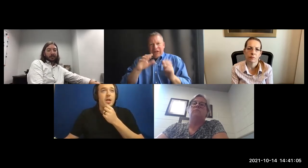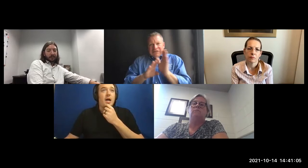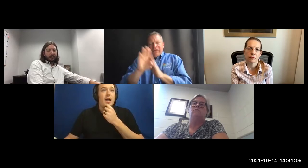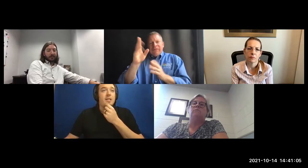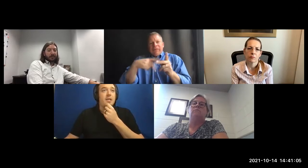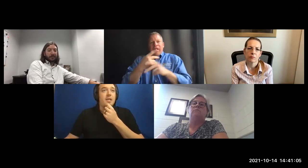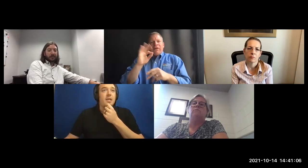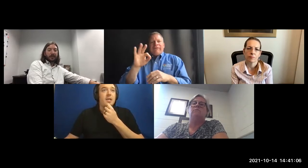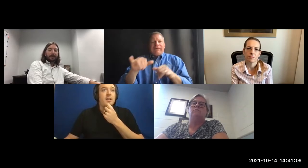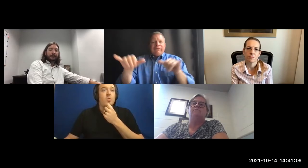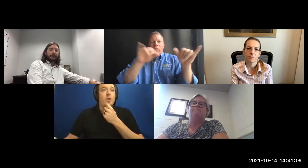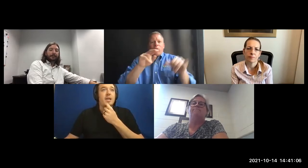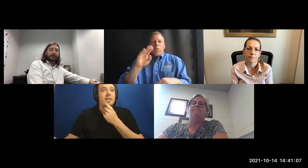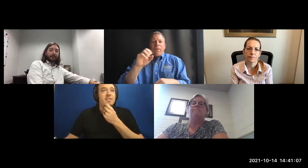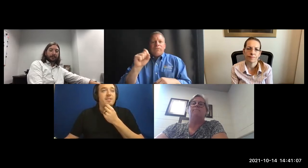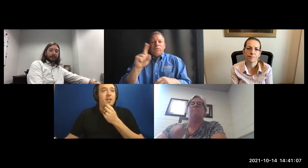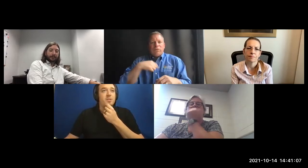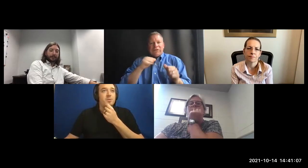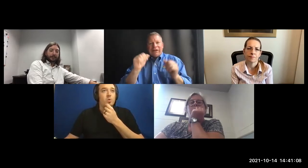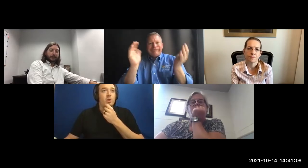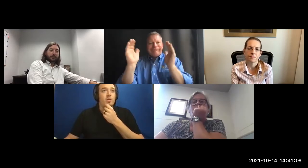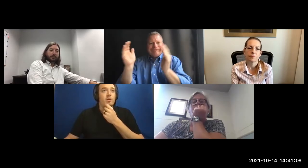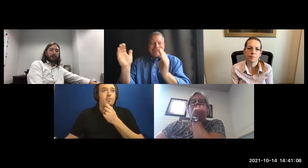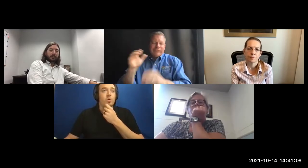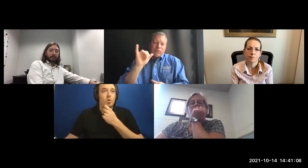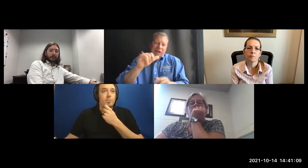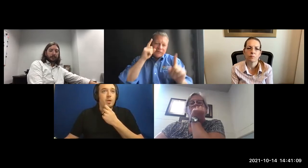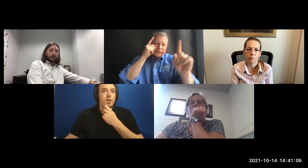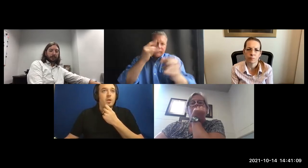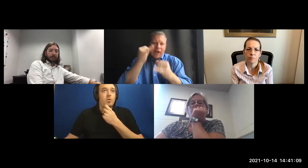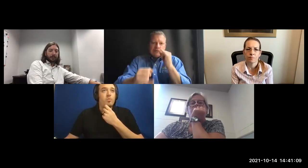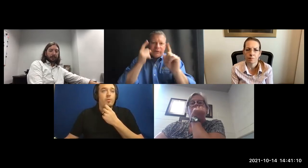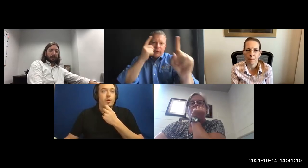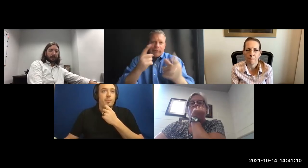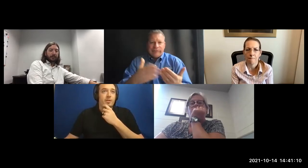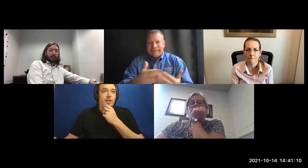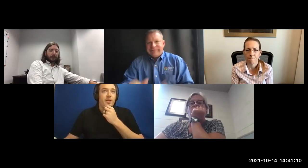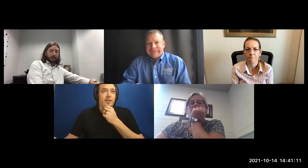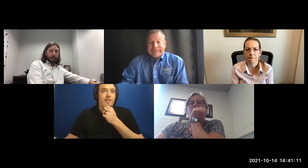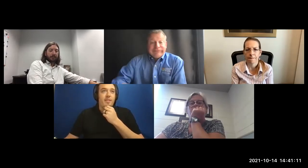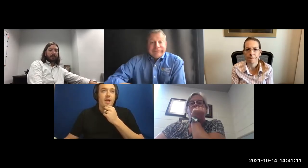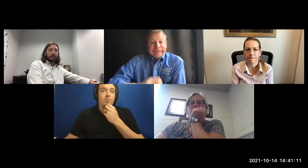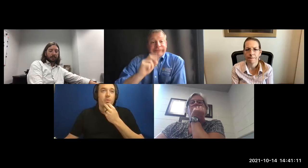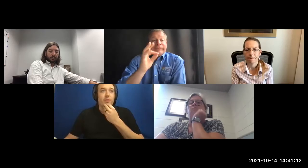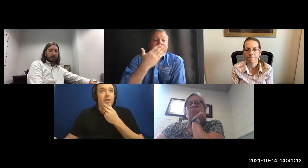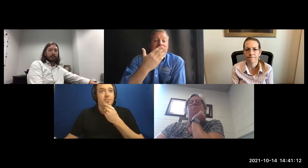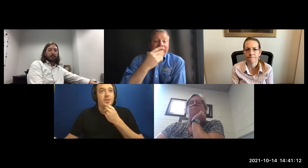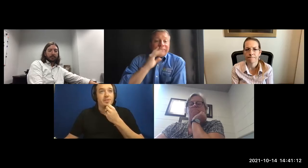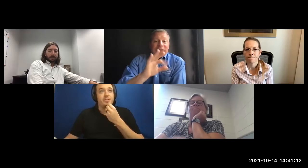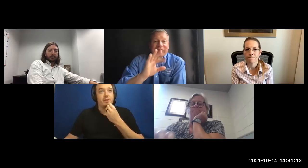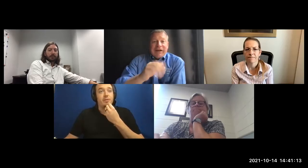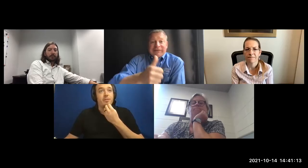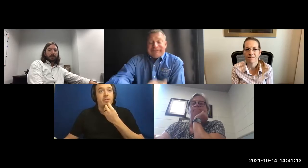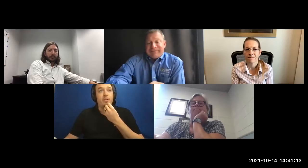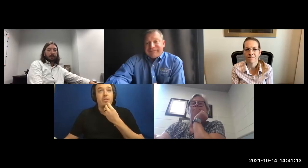challenges. I think that we can at least develop some sort of norm for comparative data, and that'll be one of our last